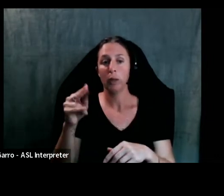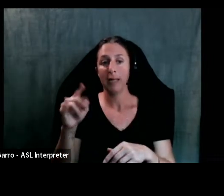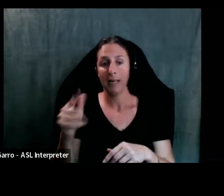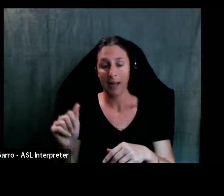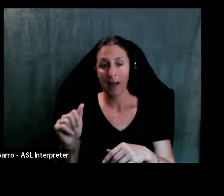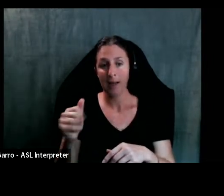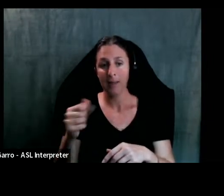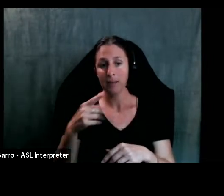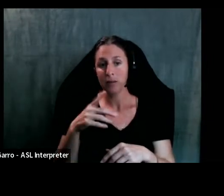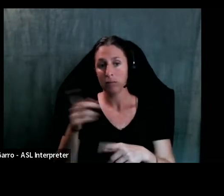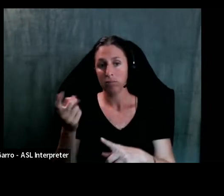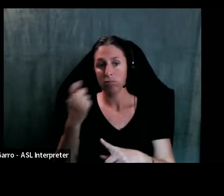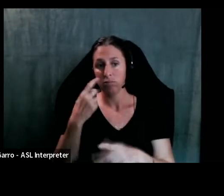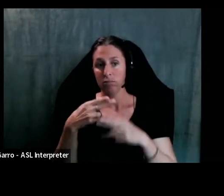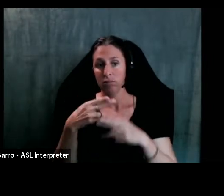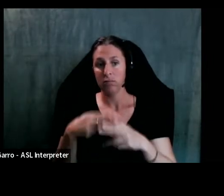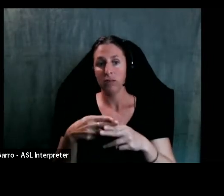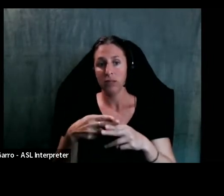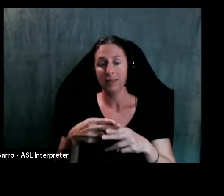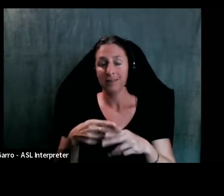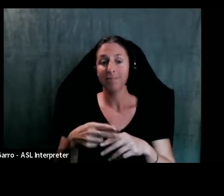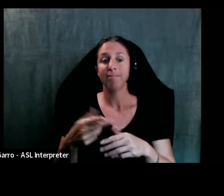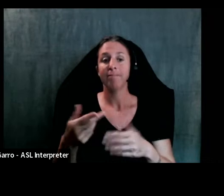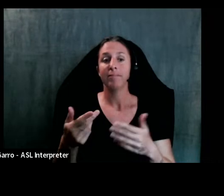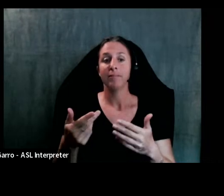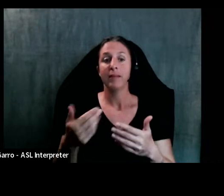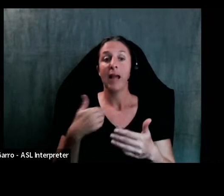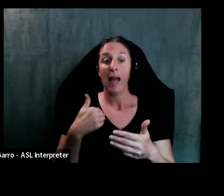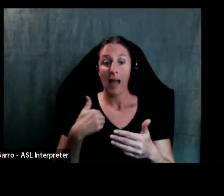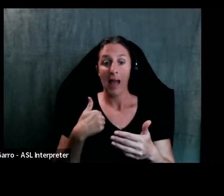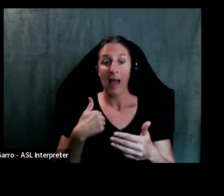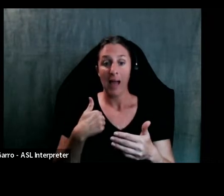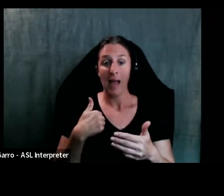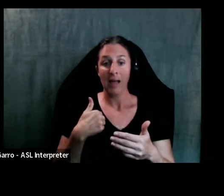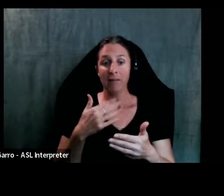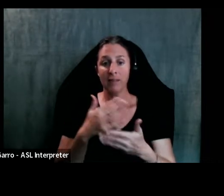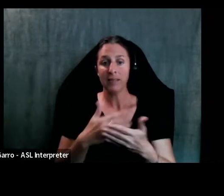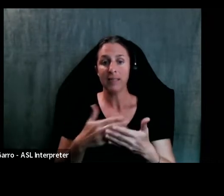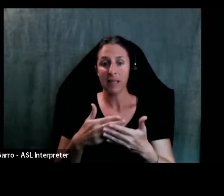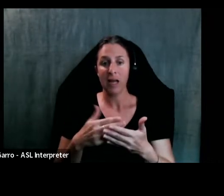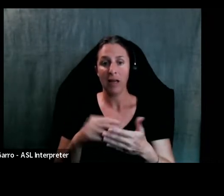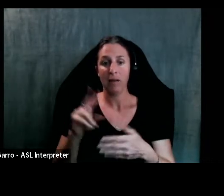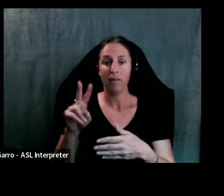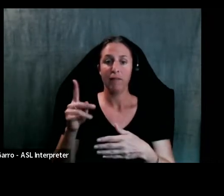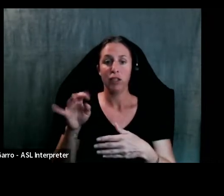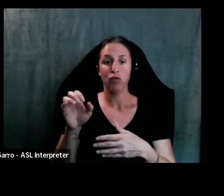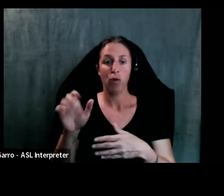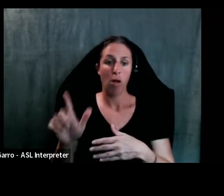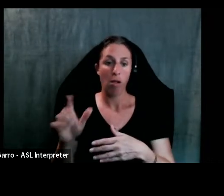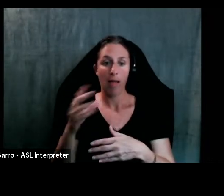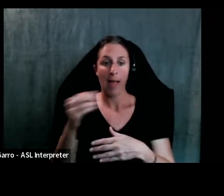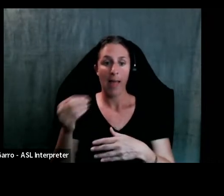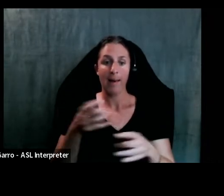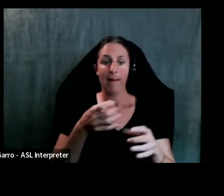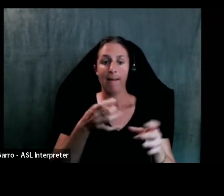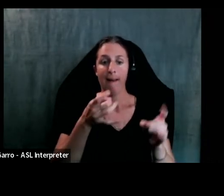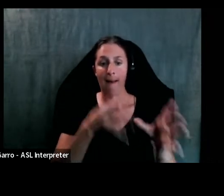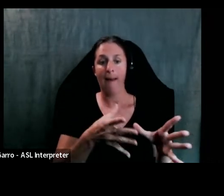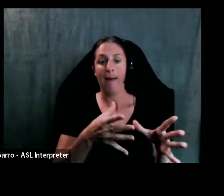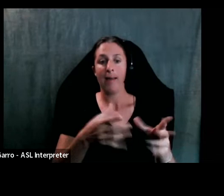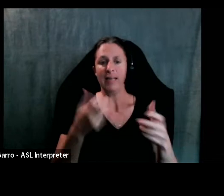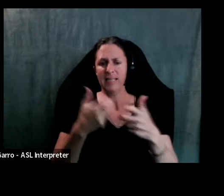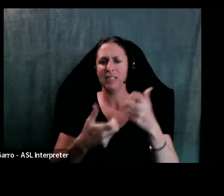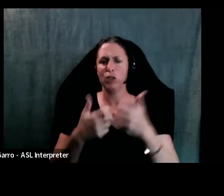Andrade Zuniga was talking about, where there is some vitriol and hate and issues that are happening